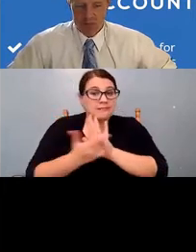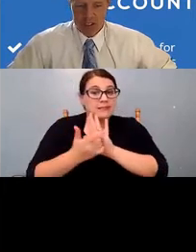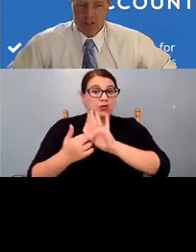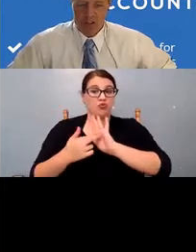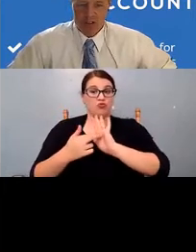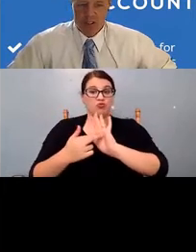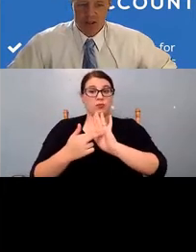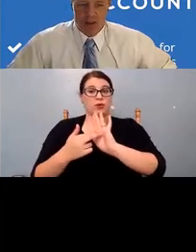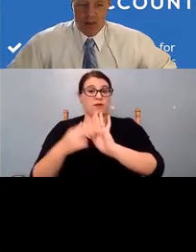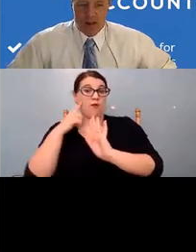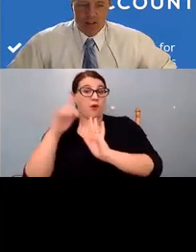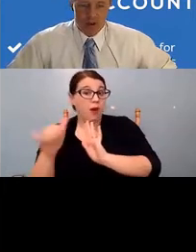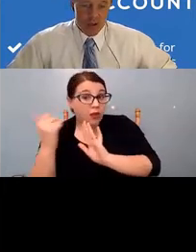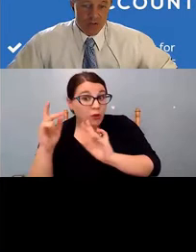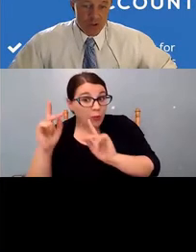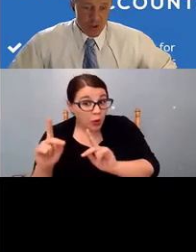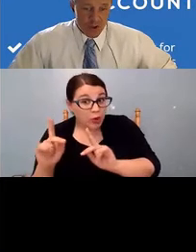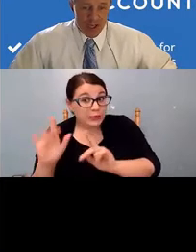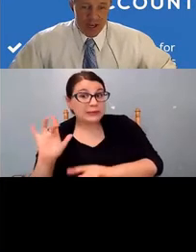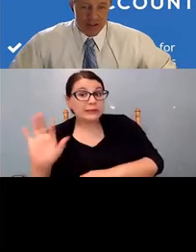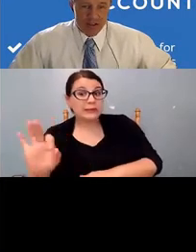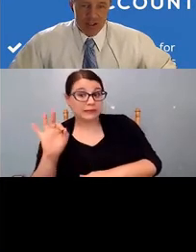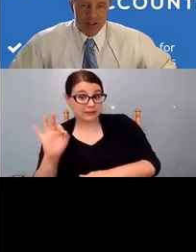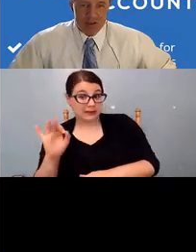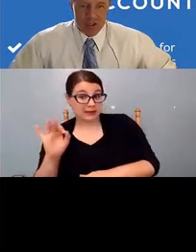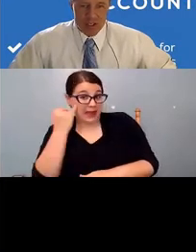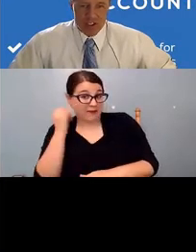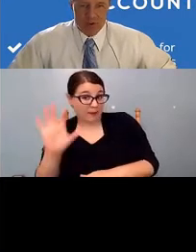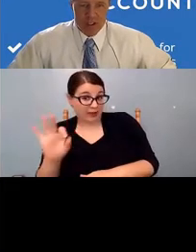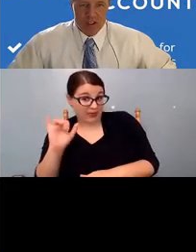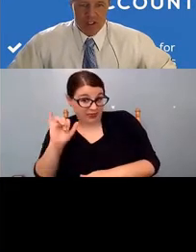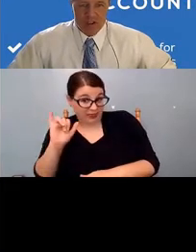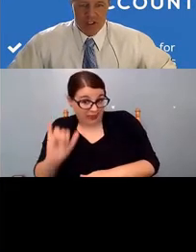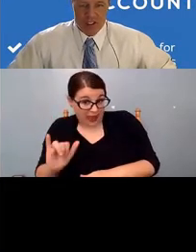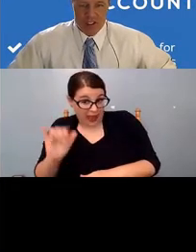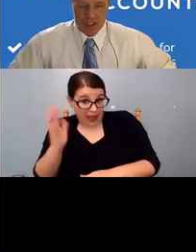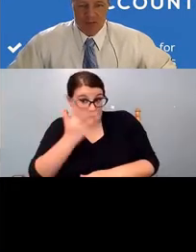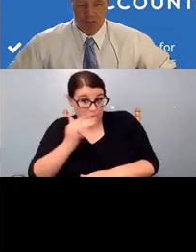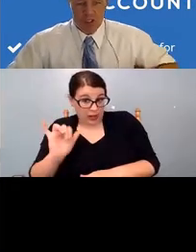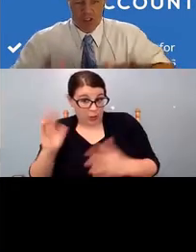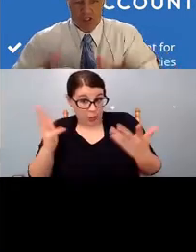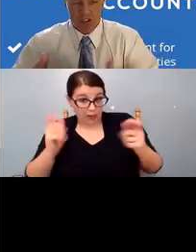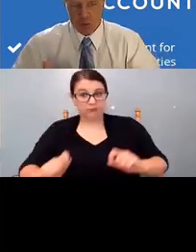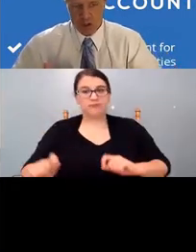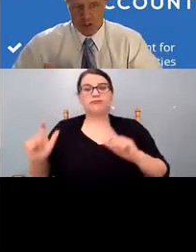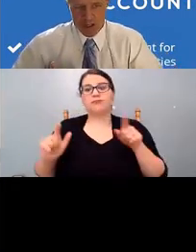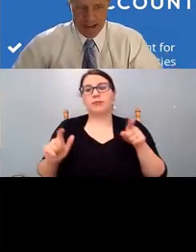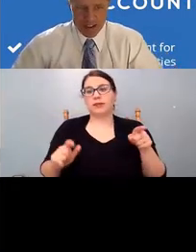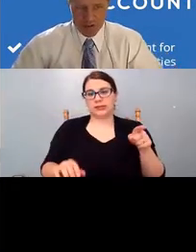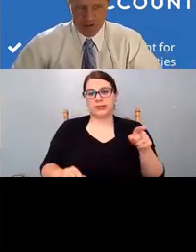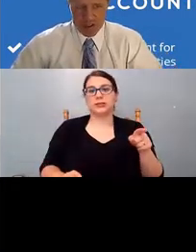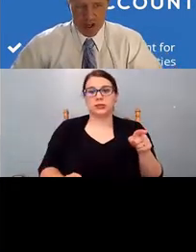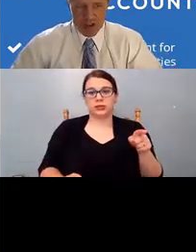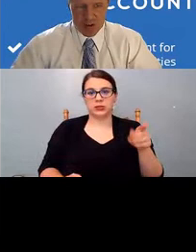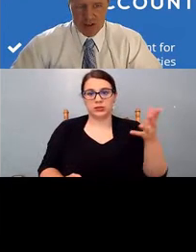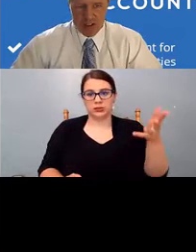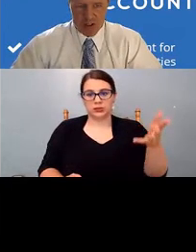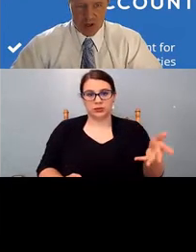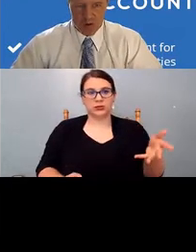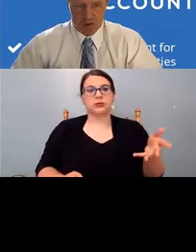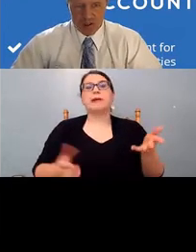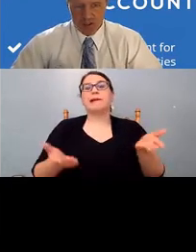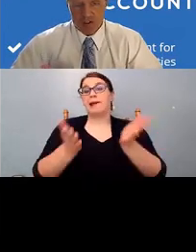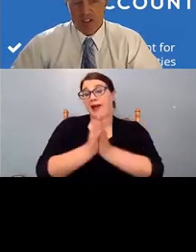for somebody else. So if you do that, then the very next screen that you'll see is one that asks for the authorized